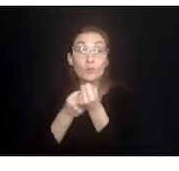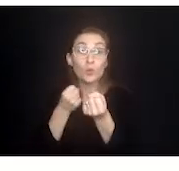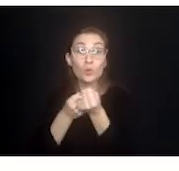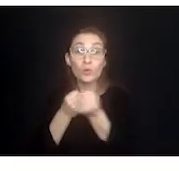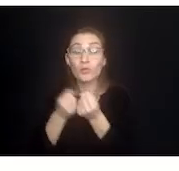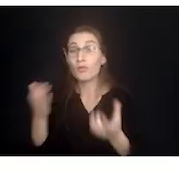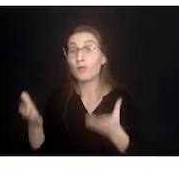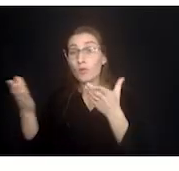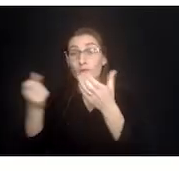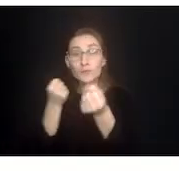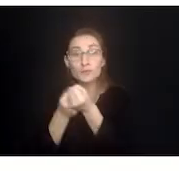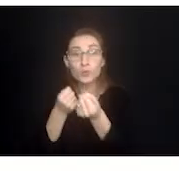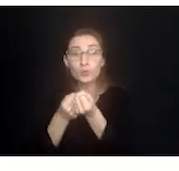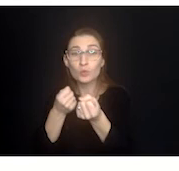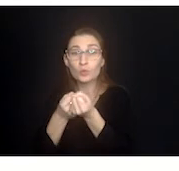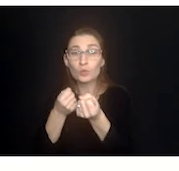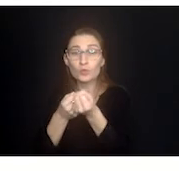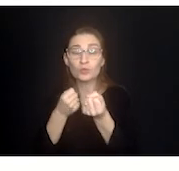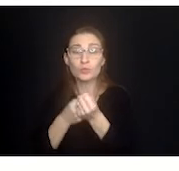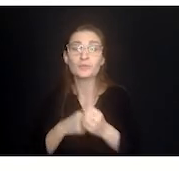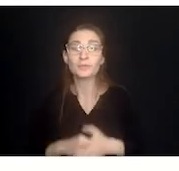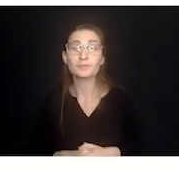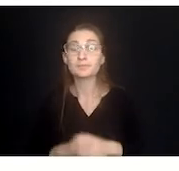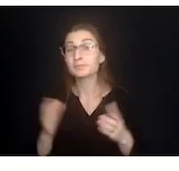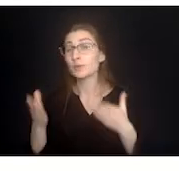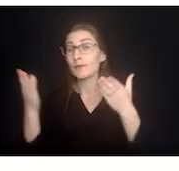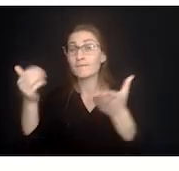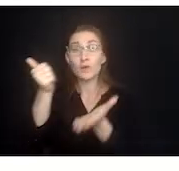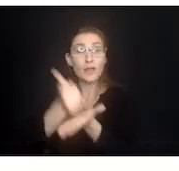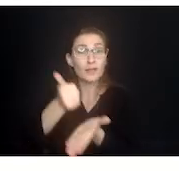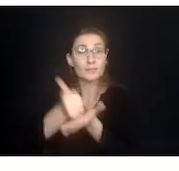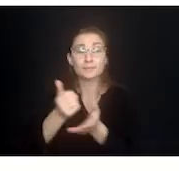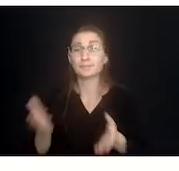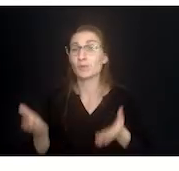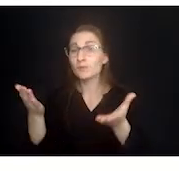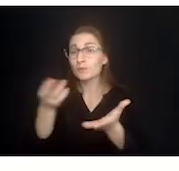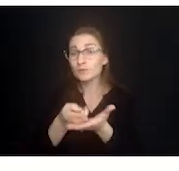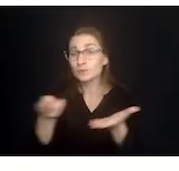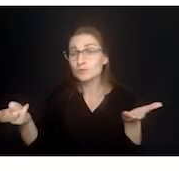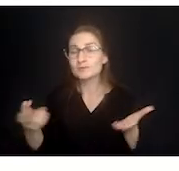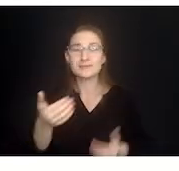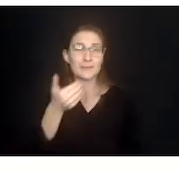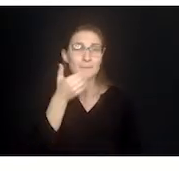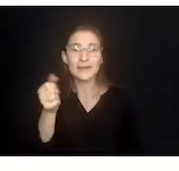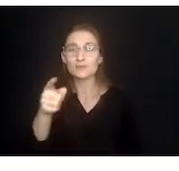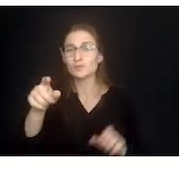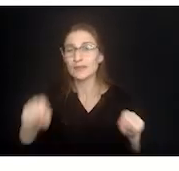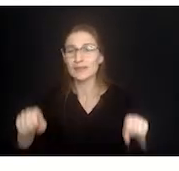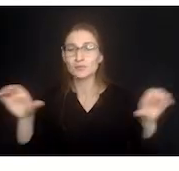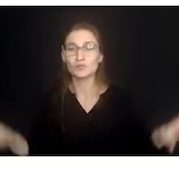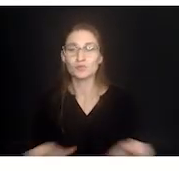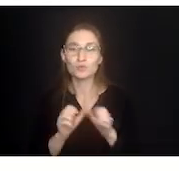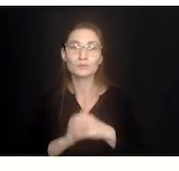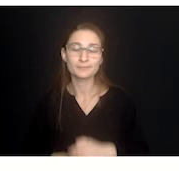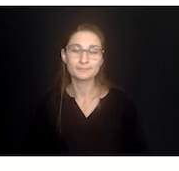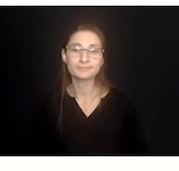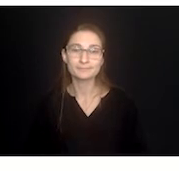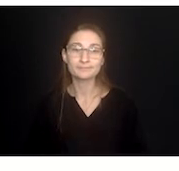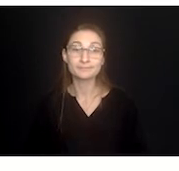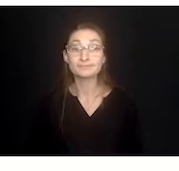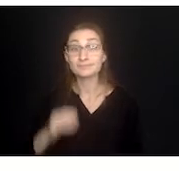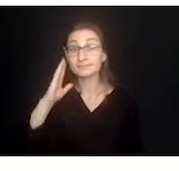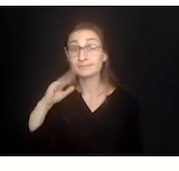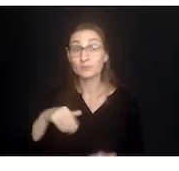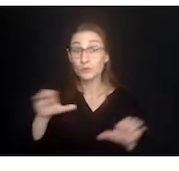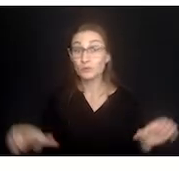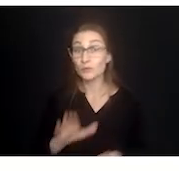you're doing. Try to offer support and keep a positive and open door policy for offering help and shared resources. That's the best you can